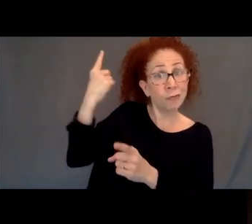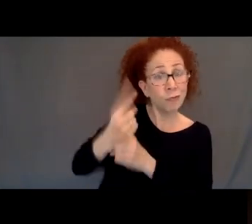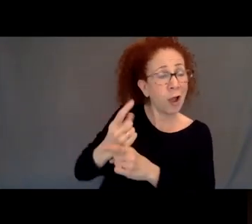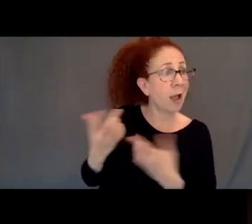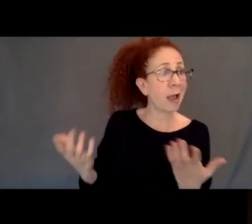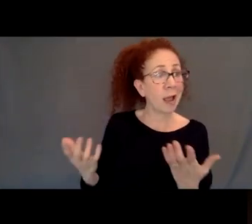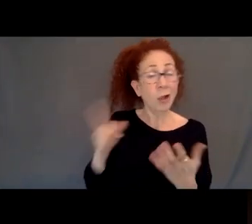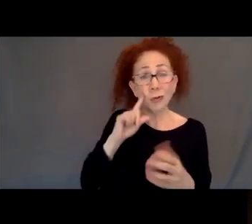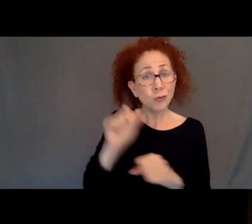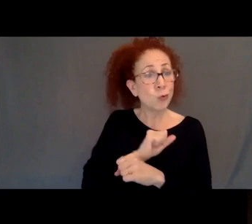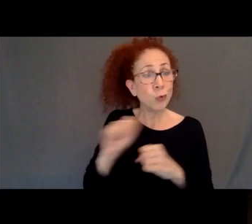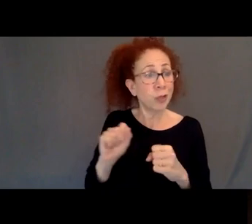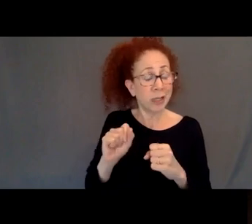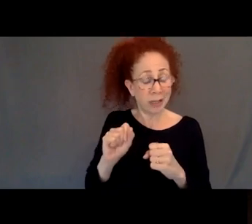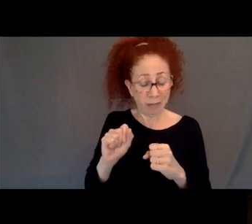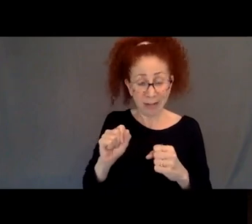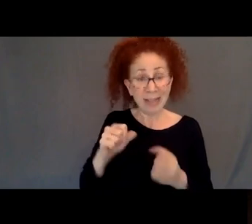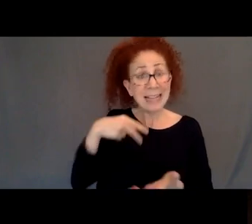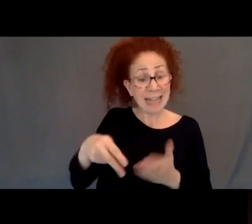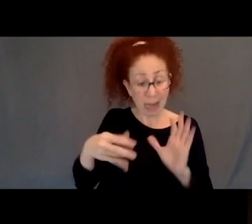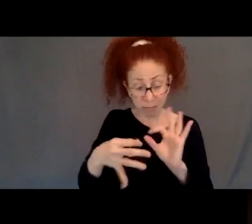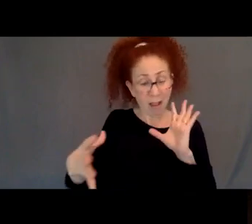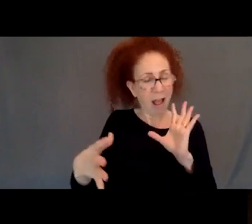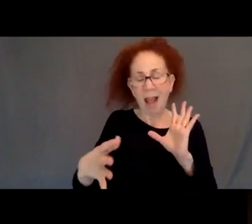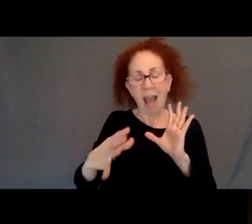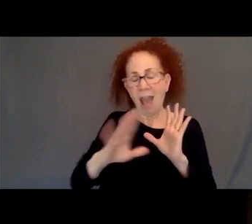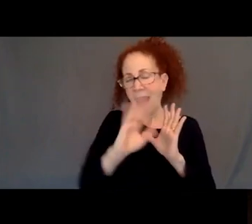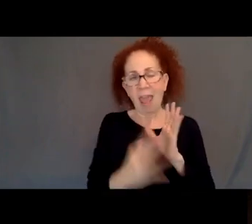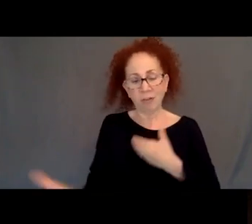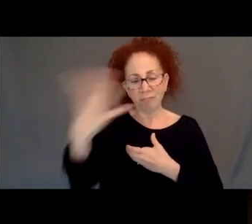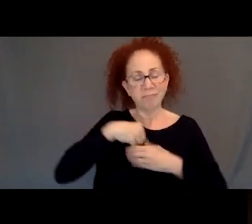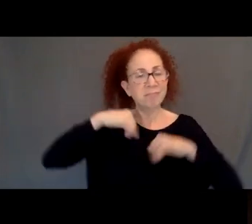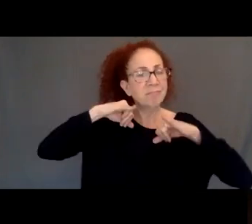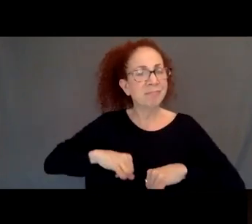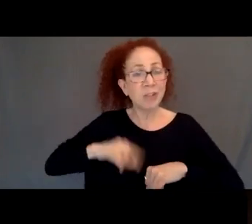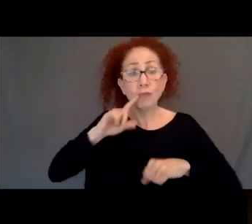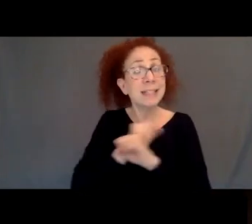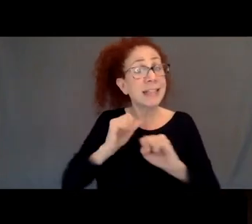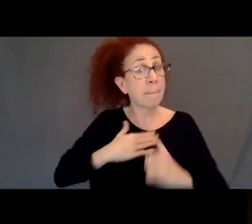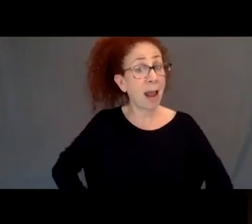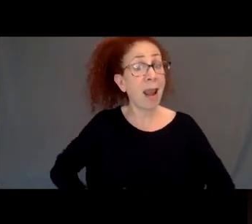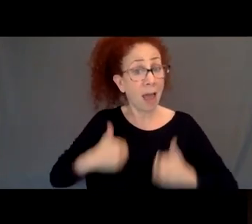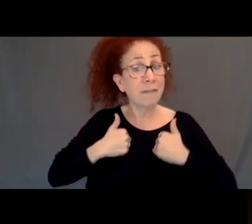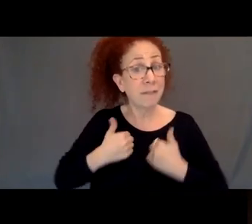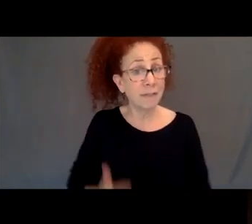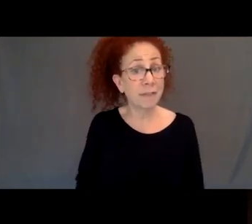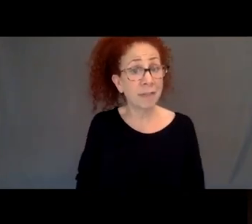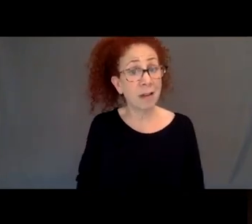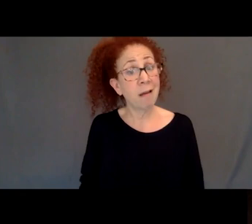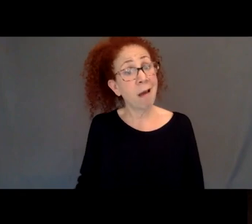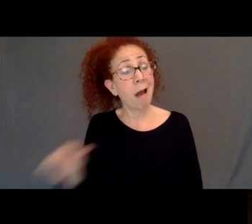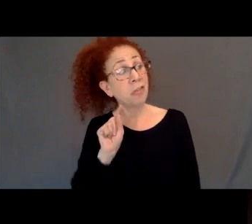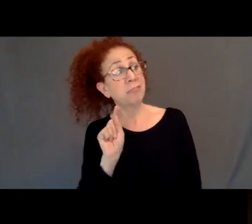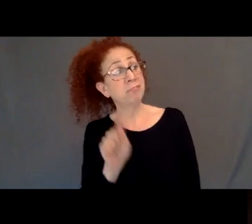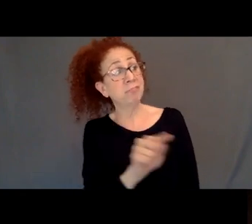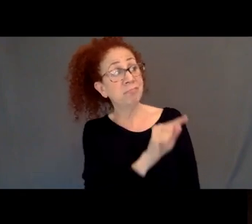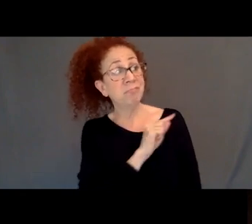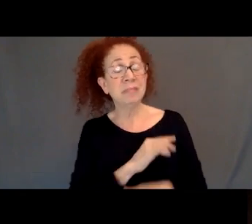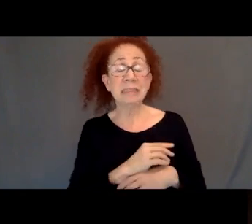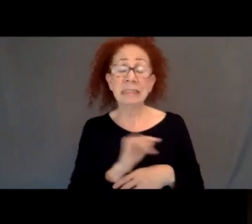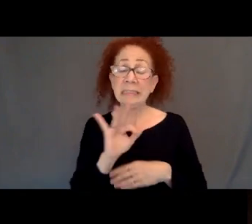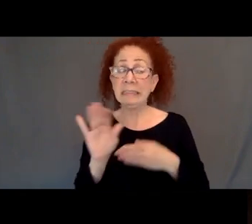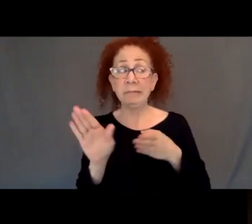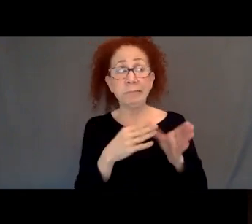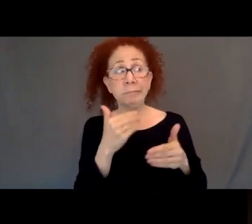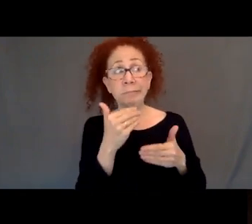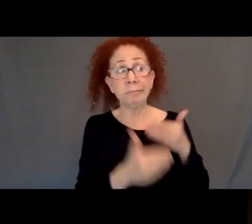It really truly never leaves you. And it's been something that has honestly, saved my life from a lot of other situations that, like, I